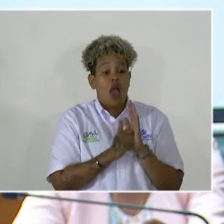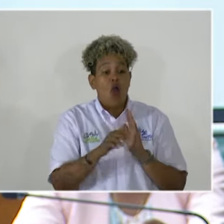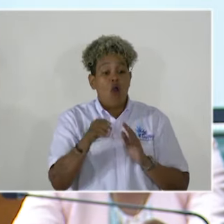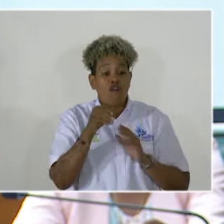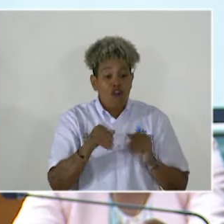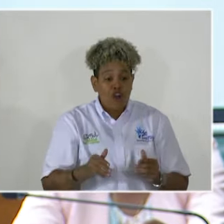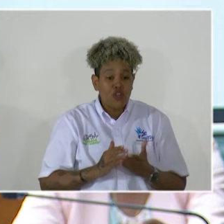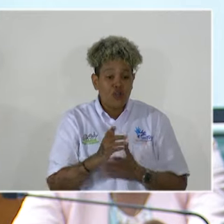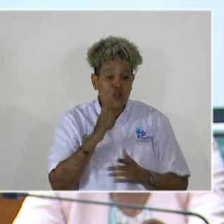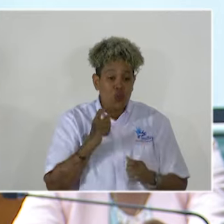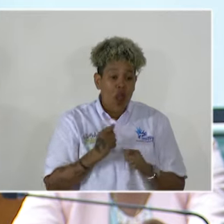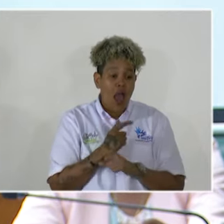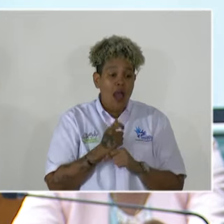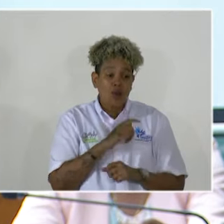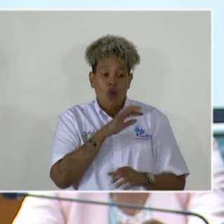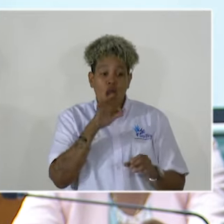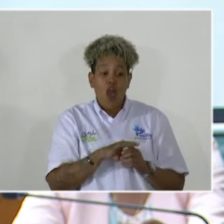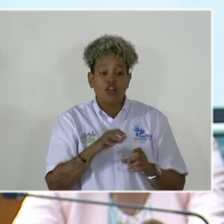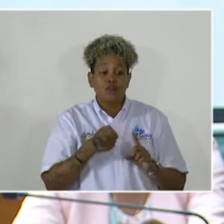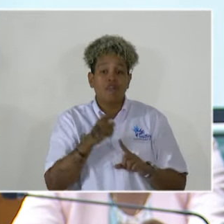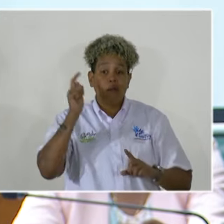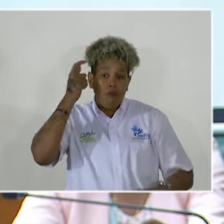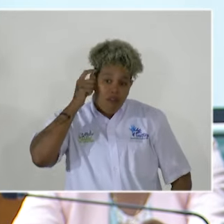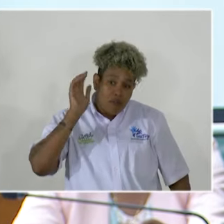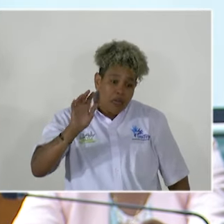through annual contributions from the government.